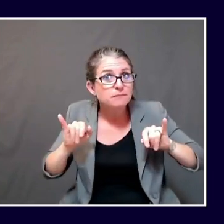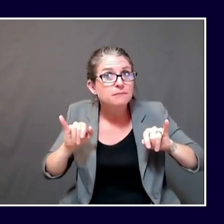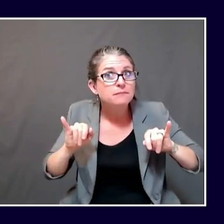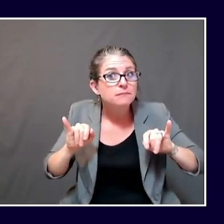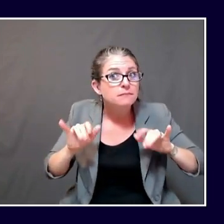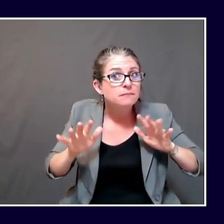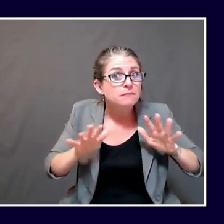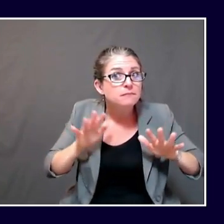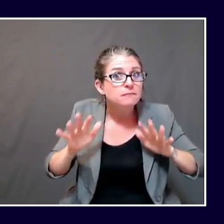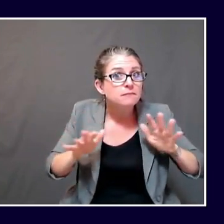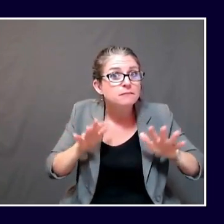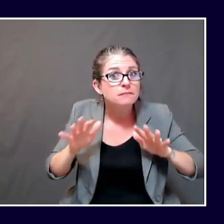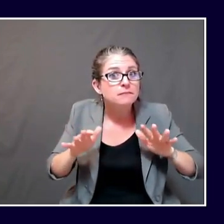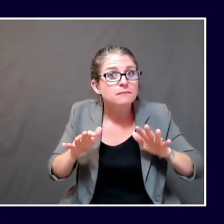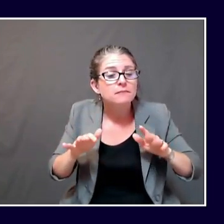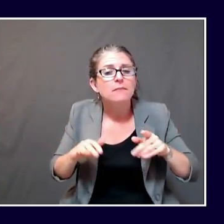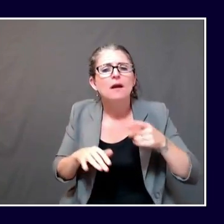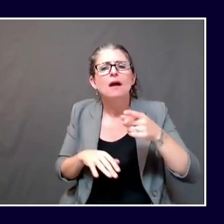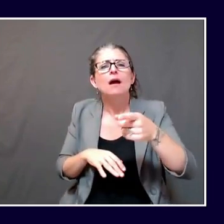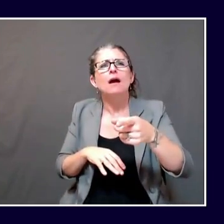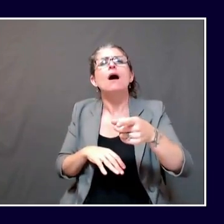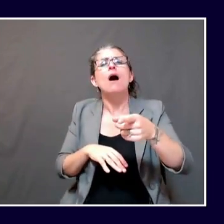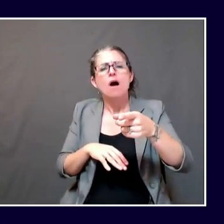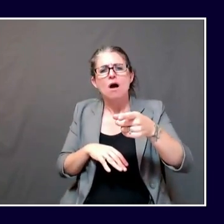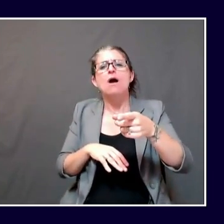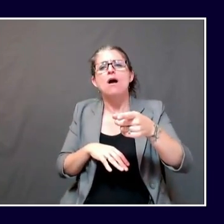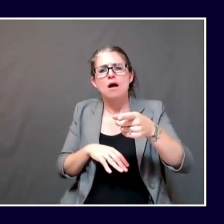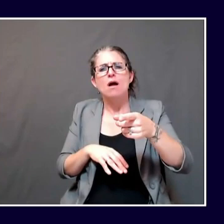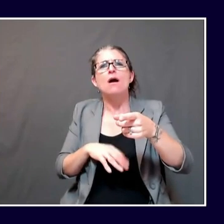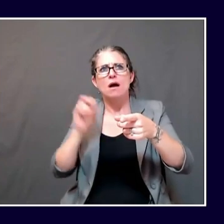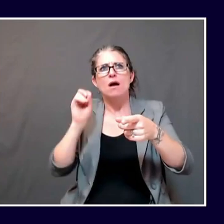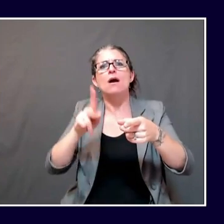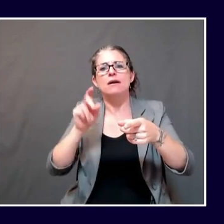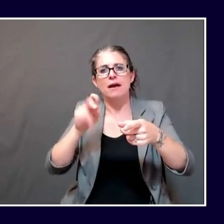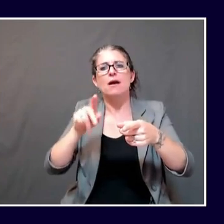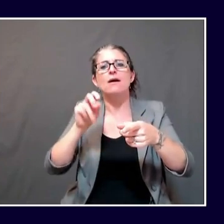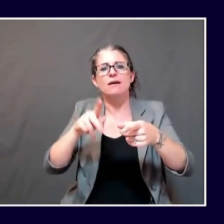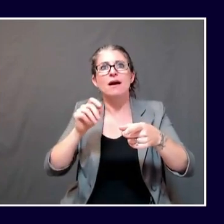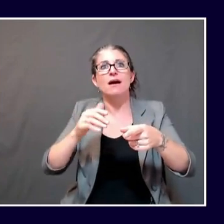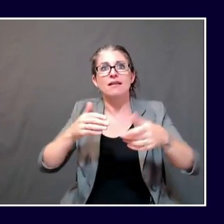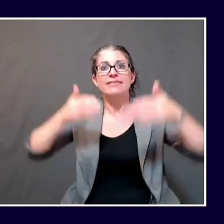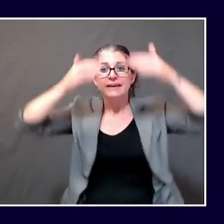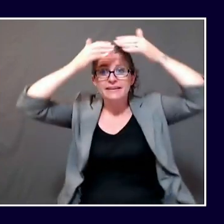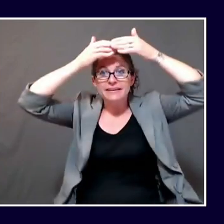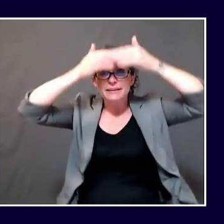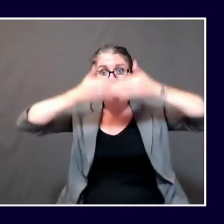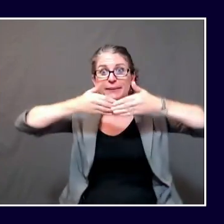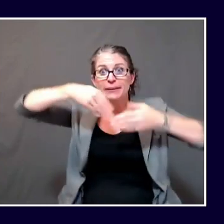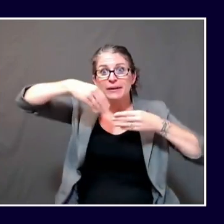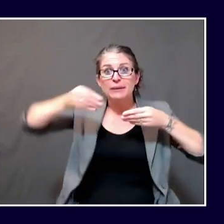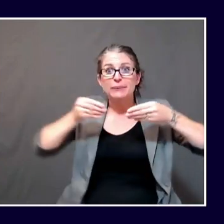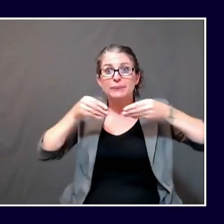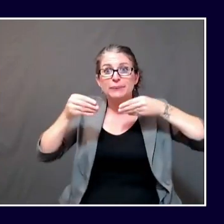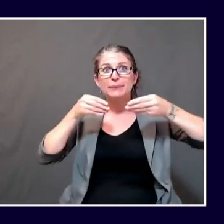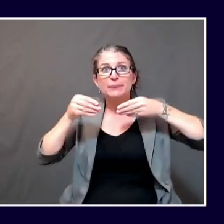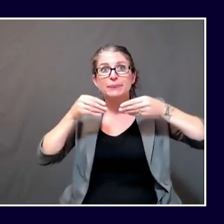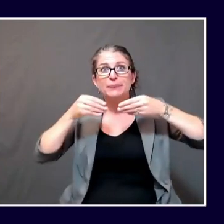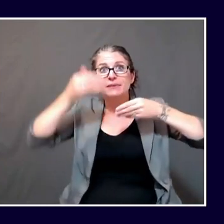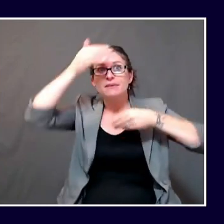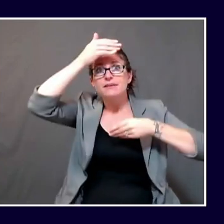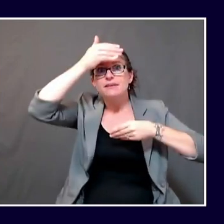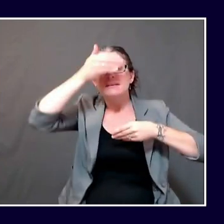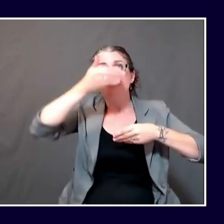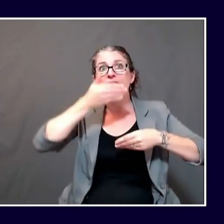Face shields, the sort of piece of unified plastic that goes down below your chin and back to your ears, can be worn